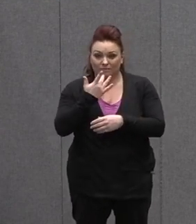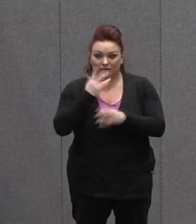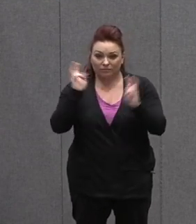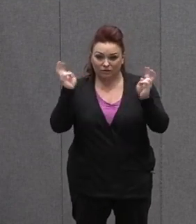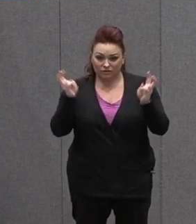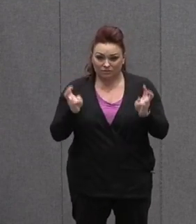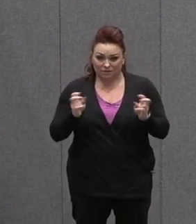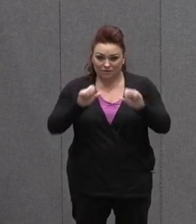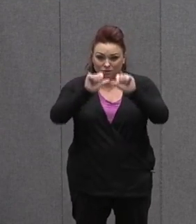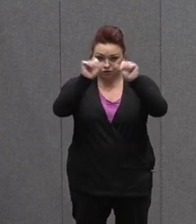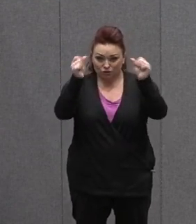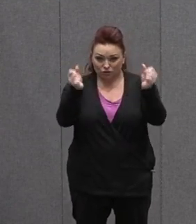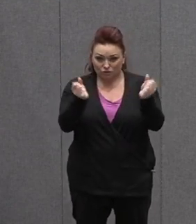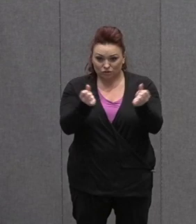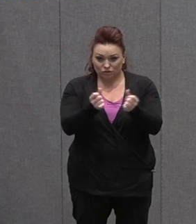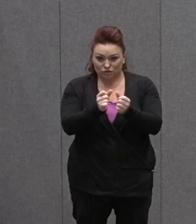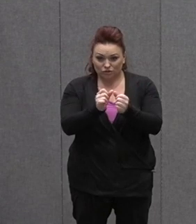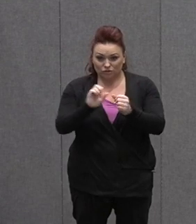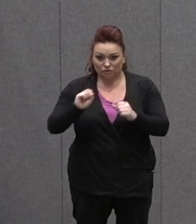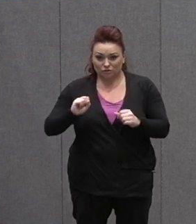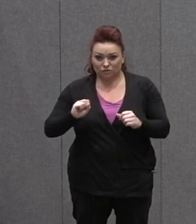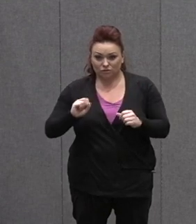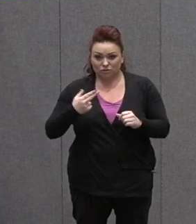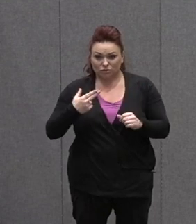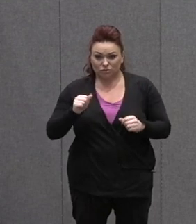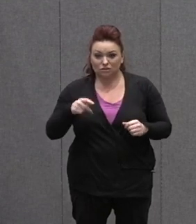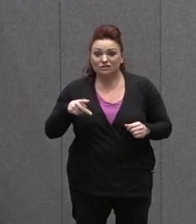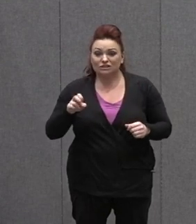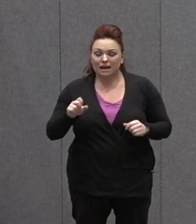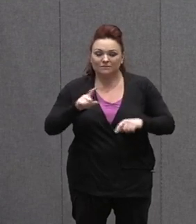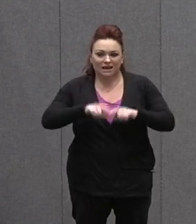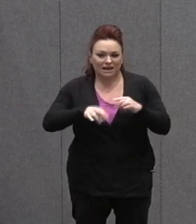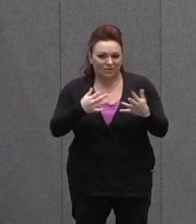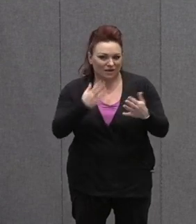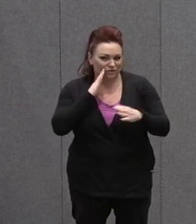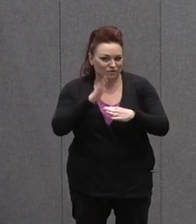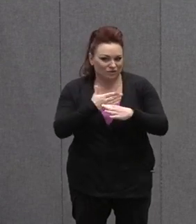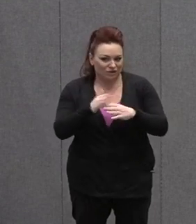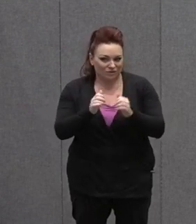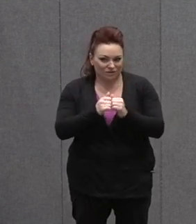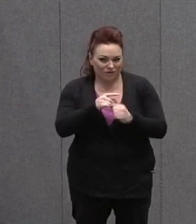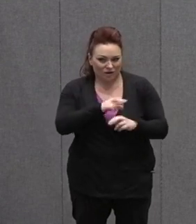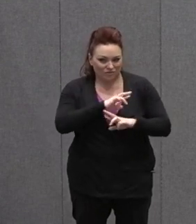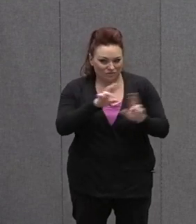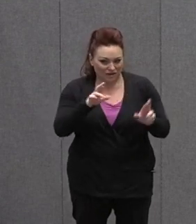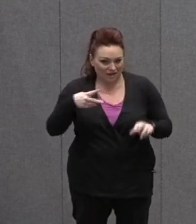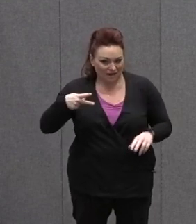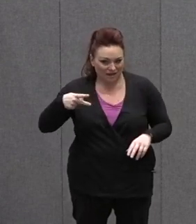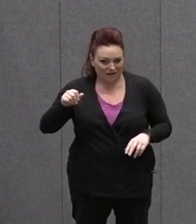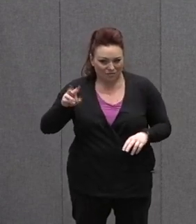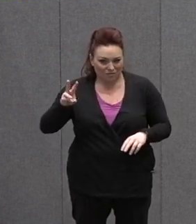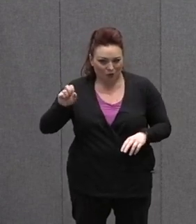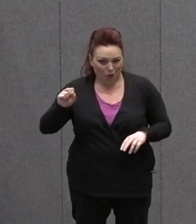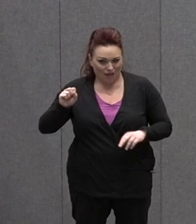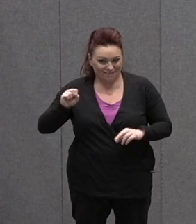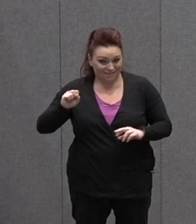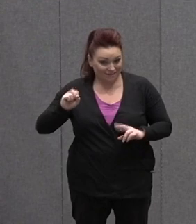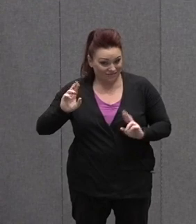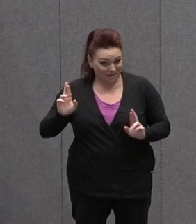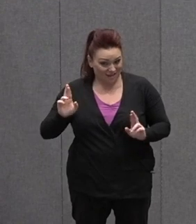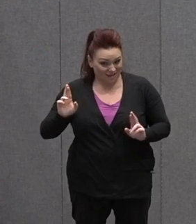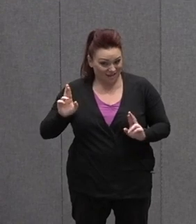subjects, shapes. I can't wait to share it with you. Are you ready, Buzz? All right, let's get